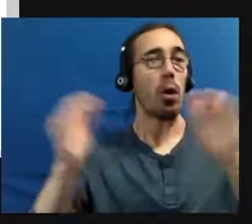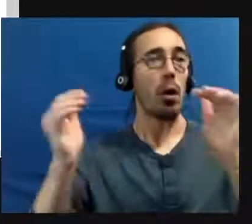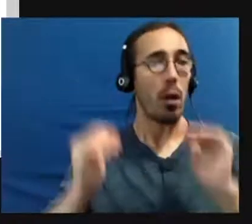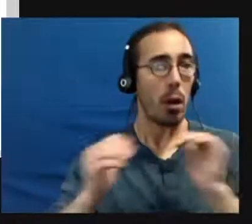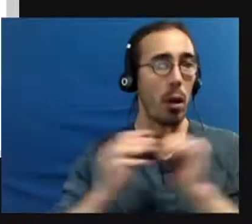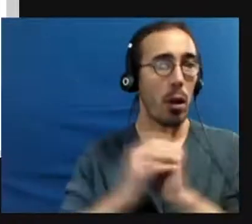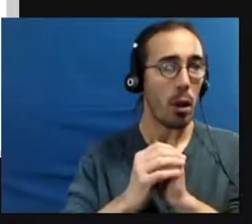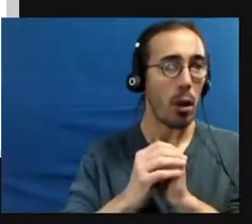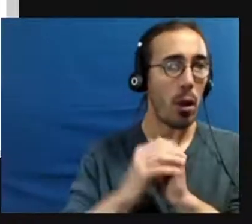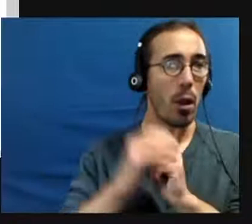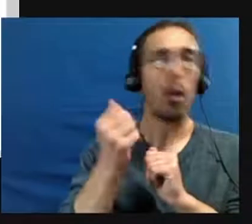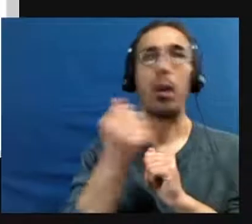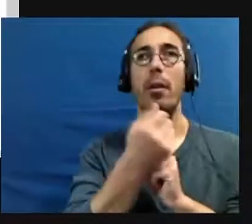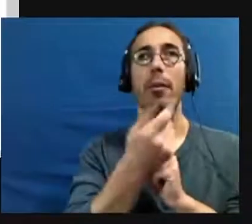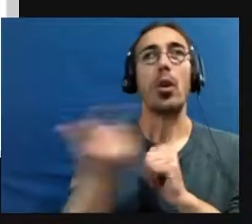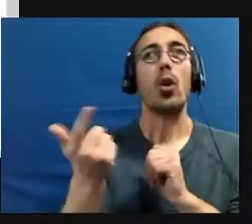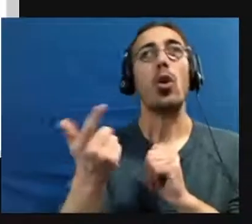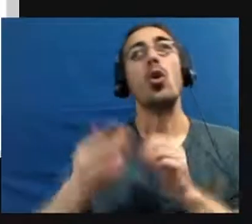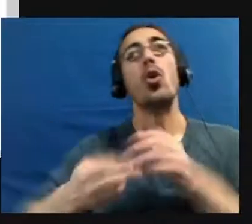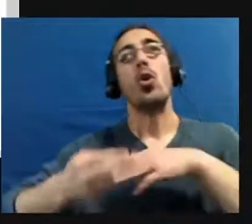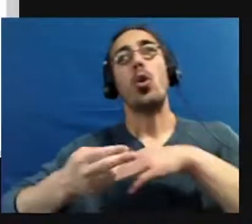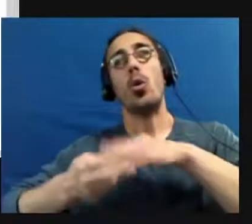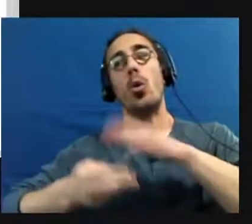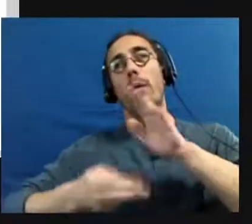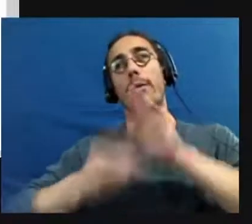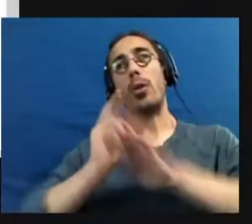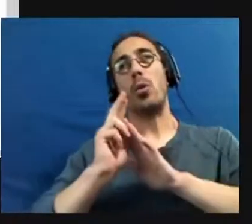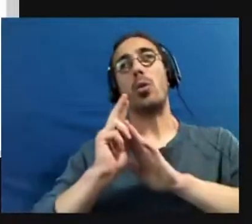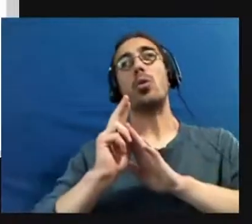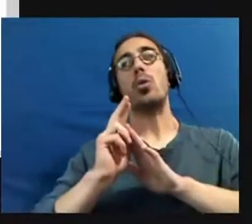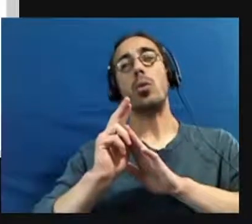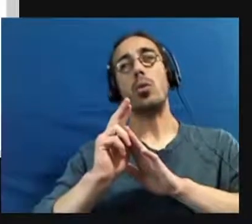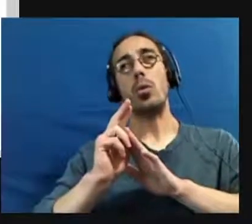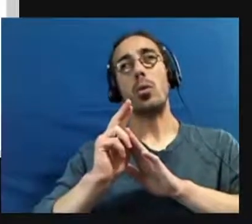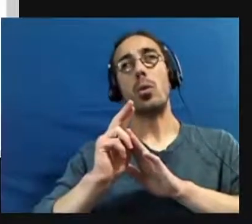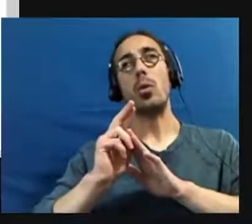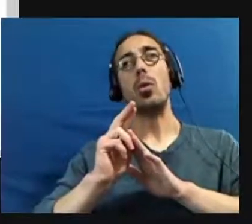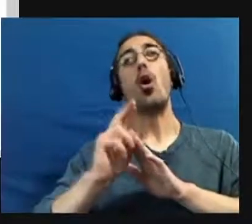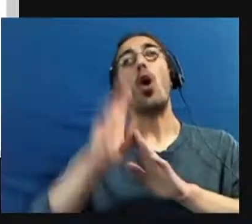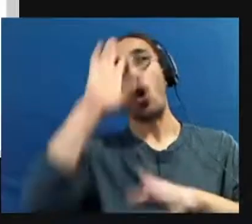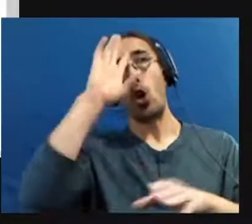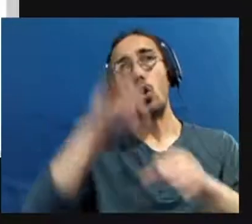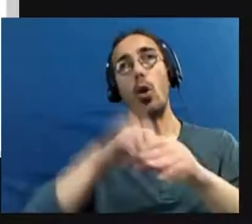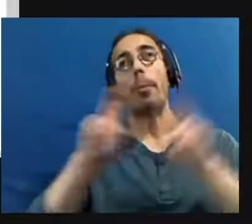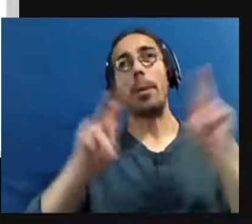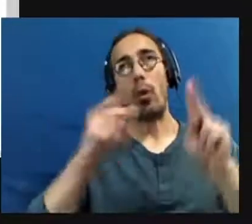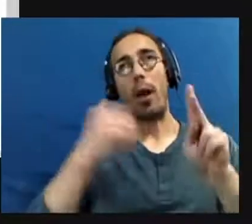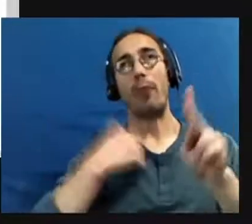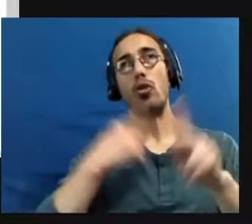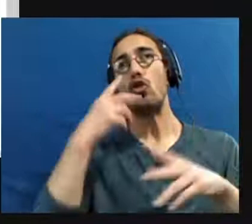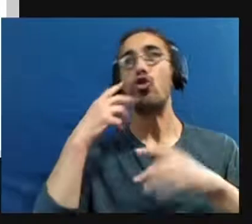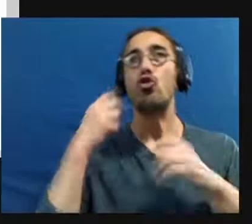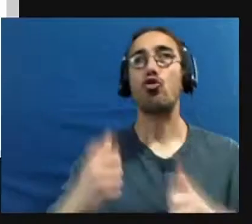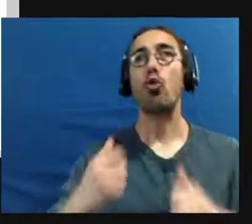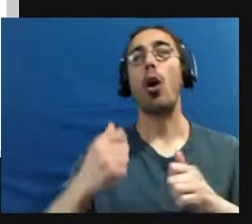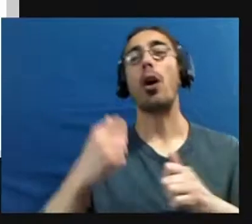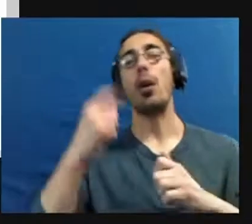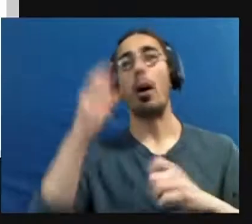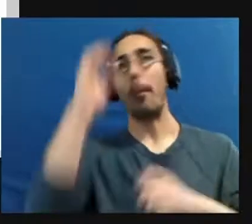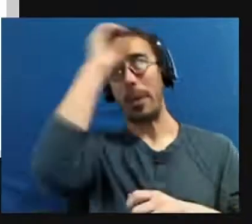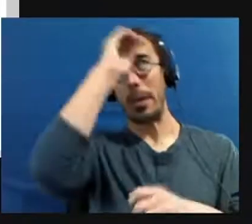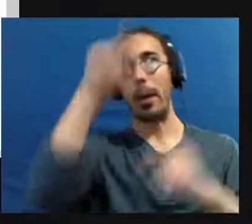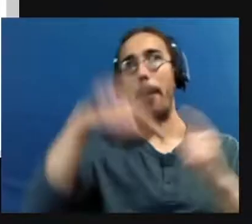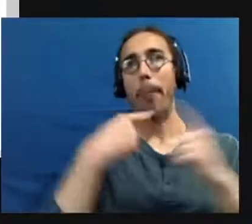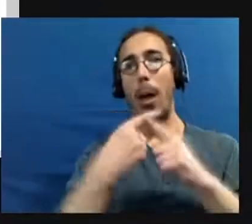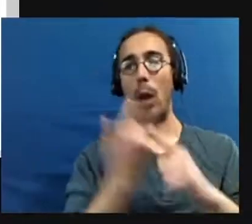few reviews is that autistic people do have strong opinions about how representation of us